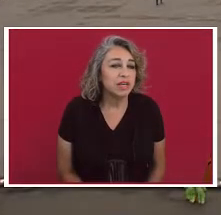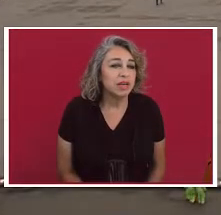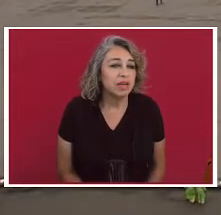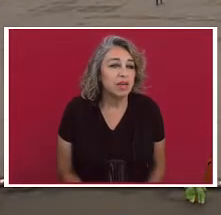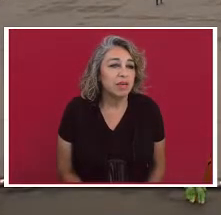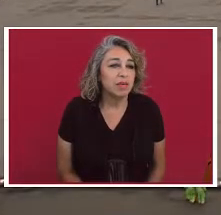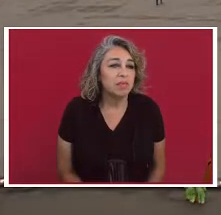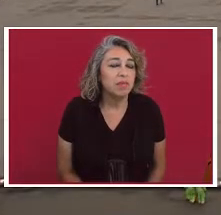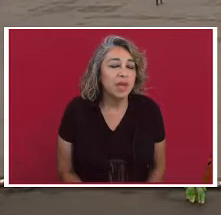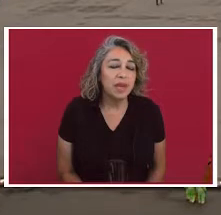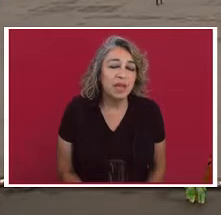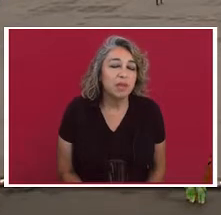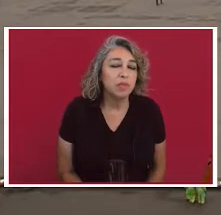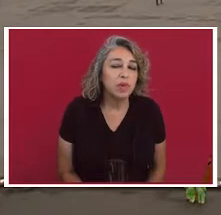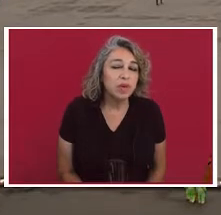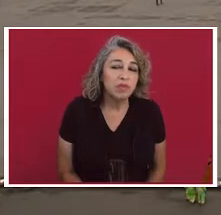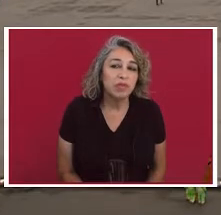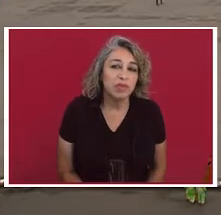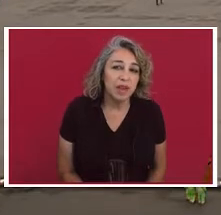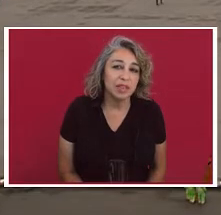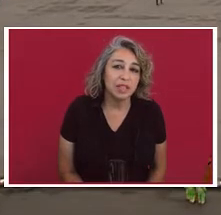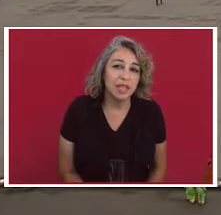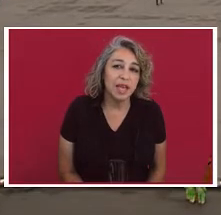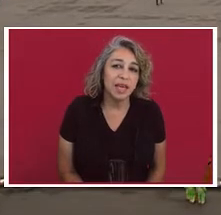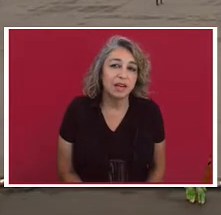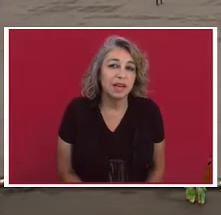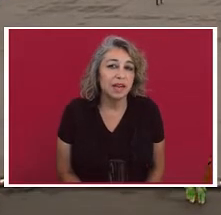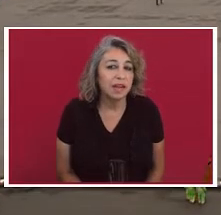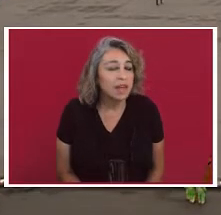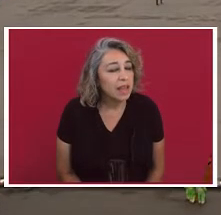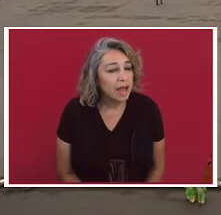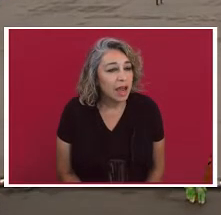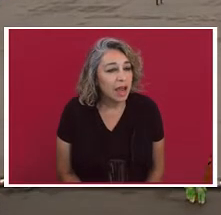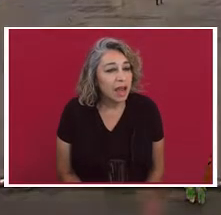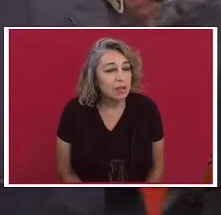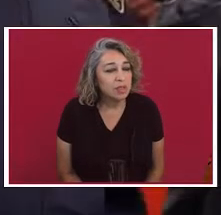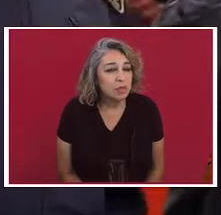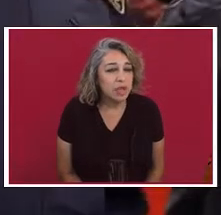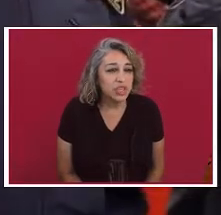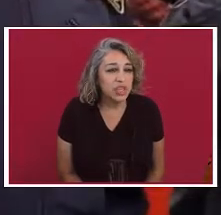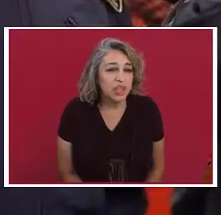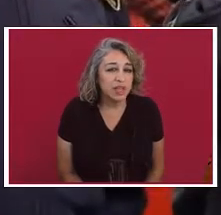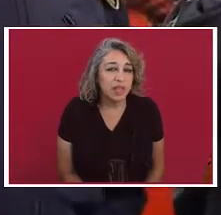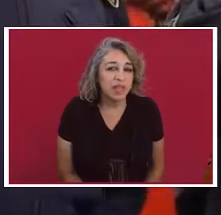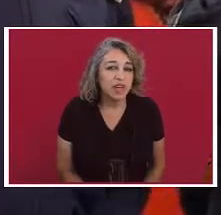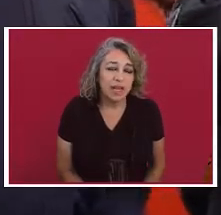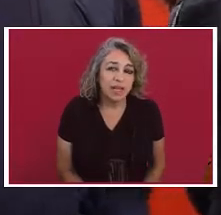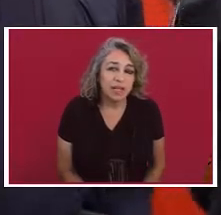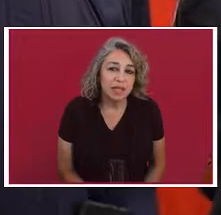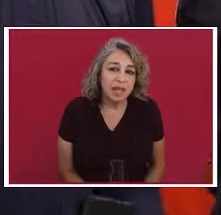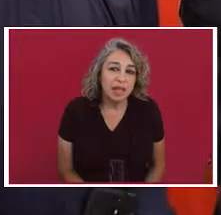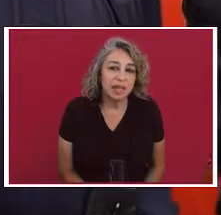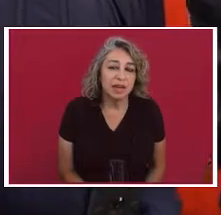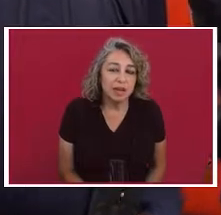mentioned many beautiful thoughts, and I was watching the internet